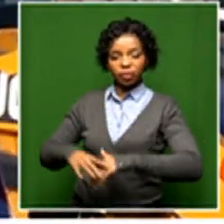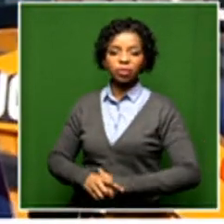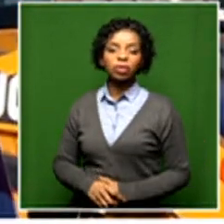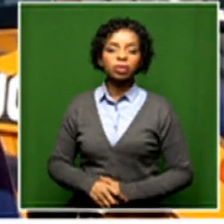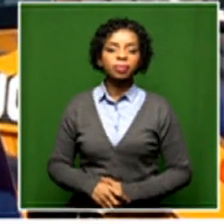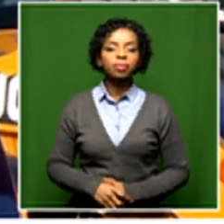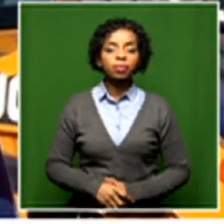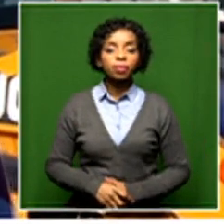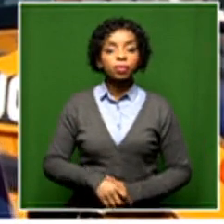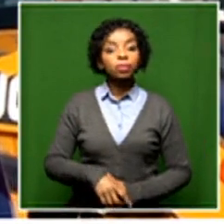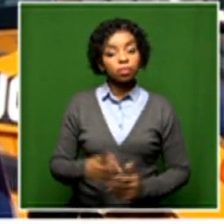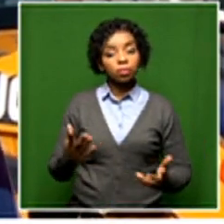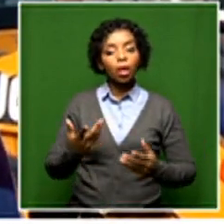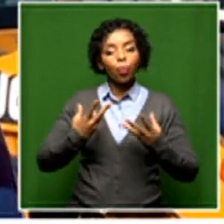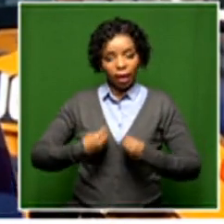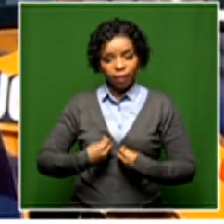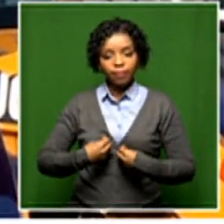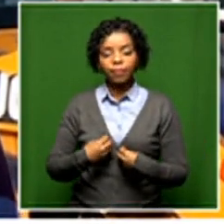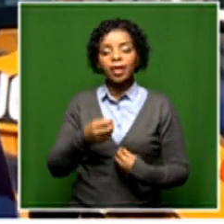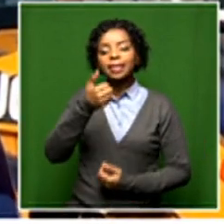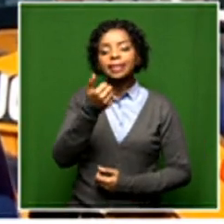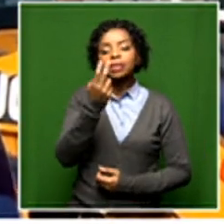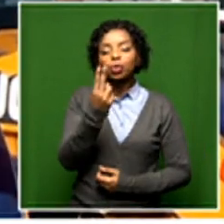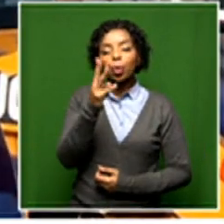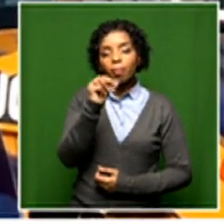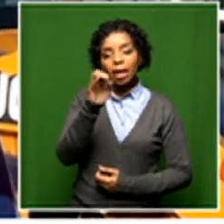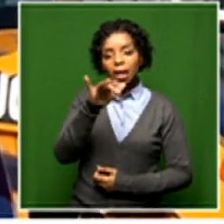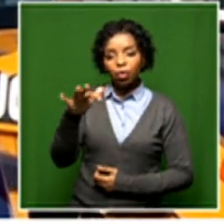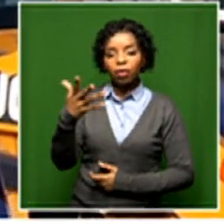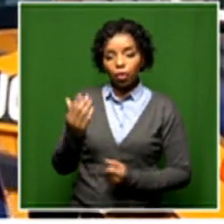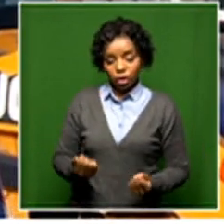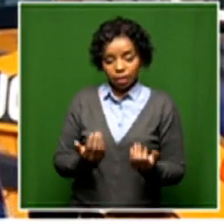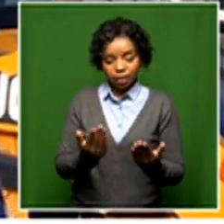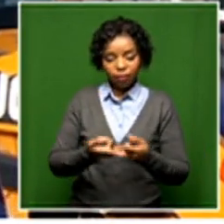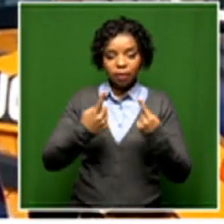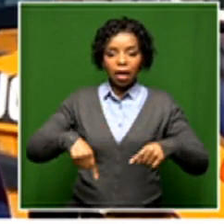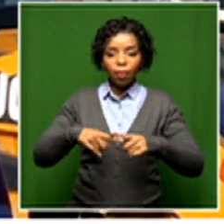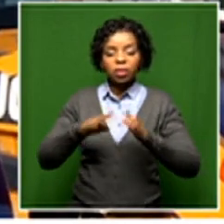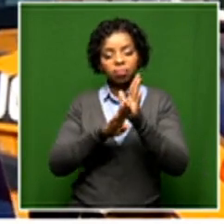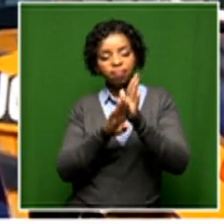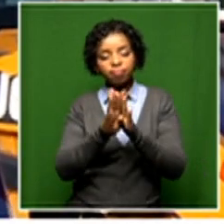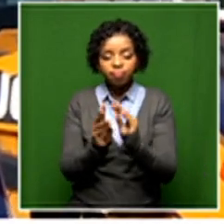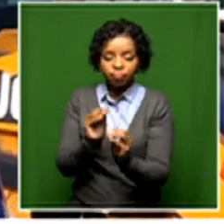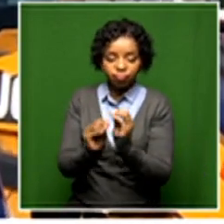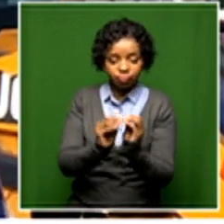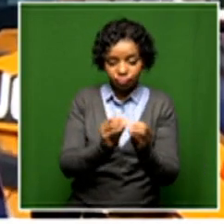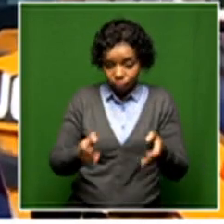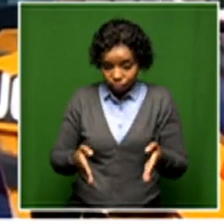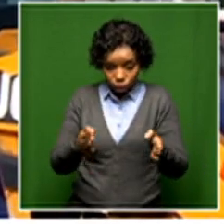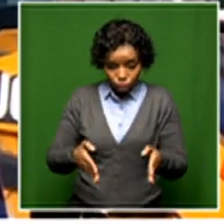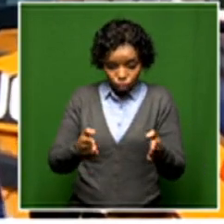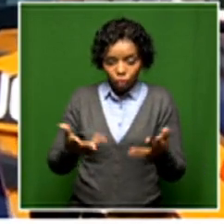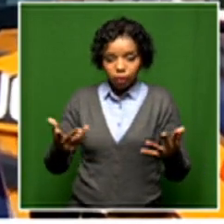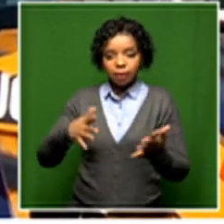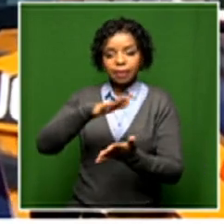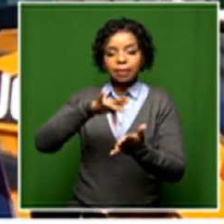we've got an amount of 62 million to improve our services, to construct these access roads, as